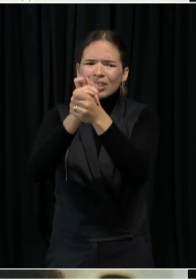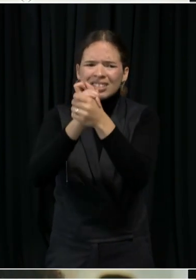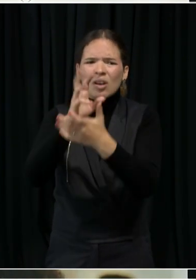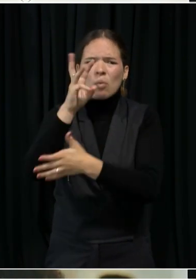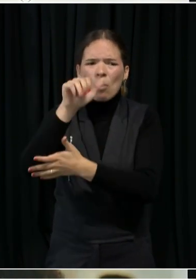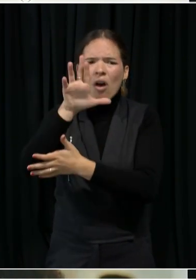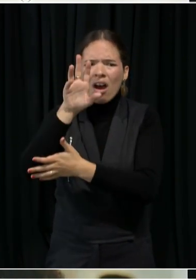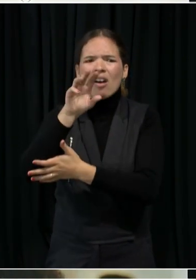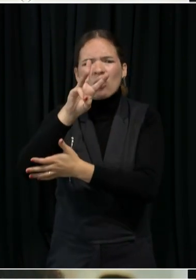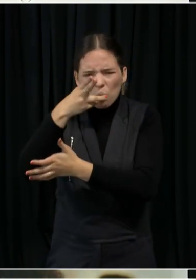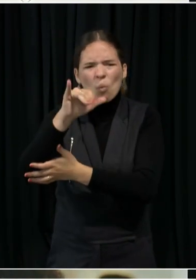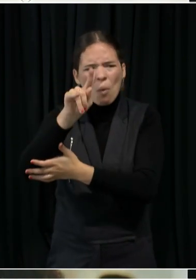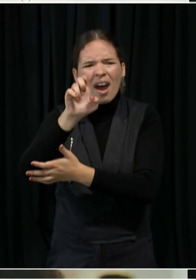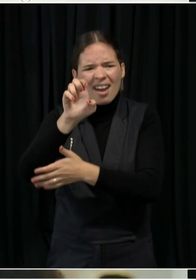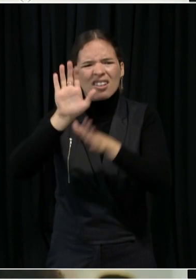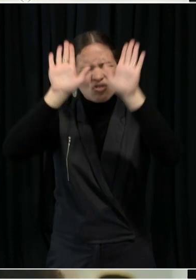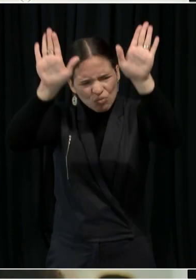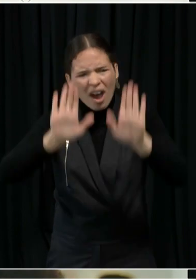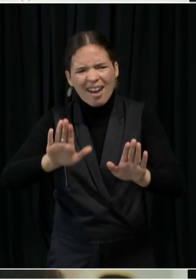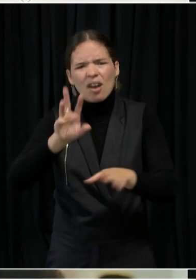guy.